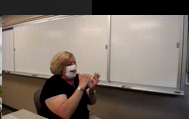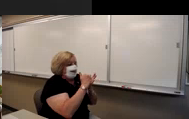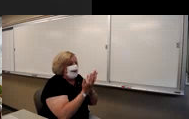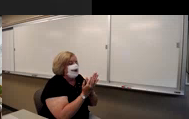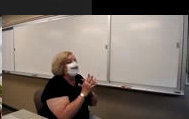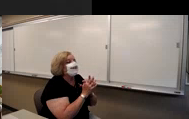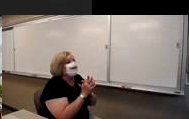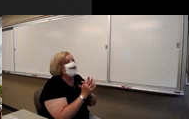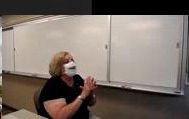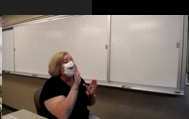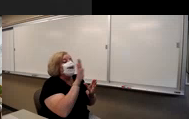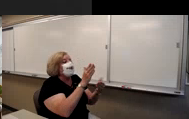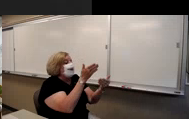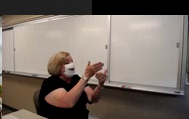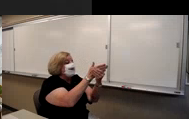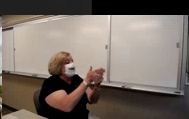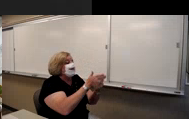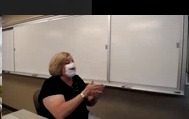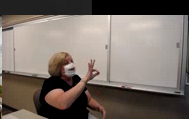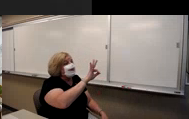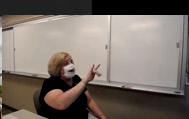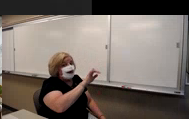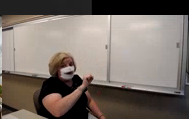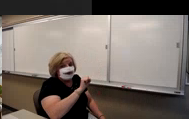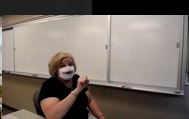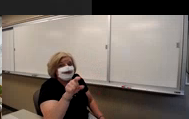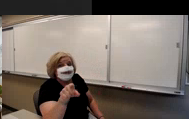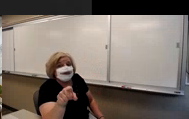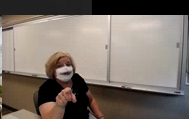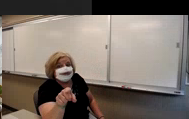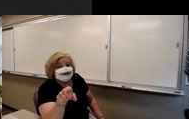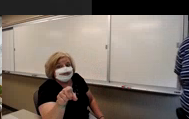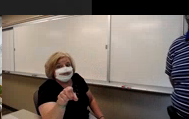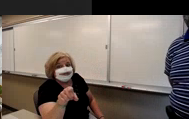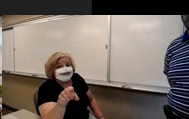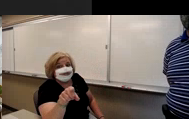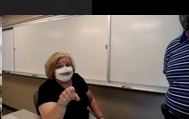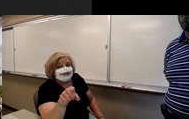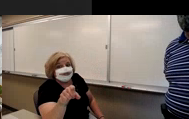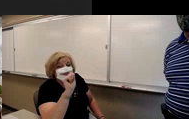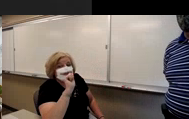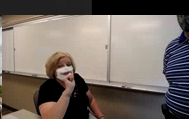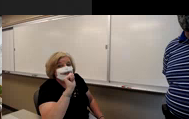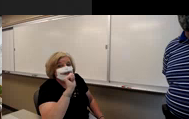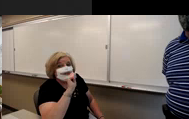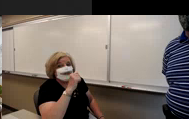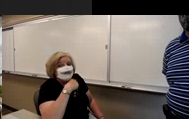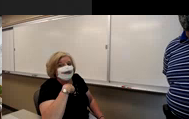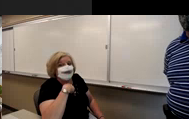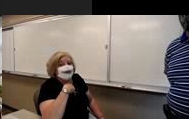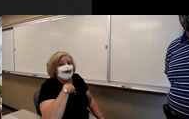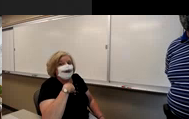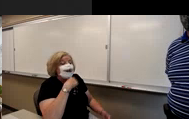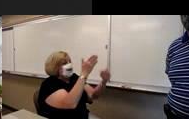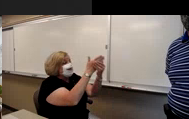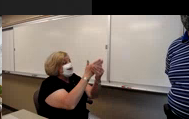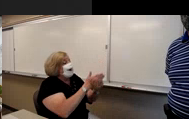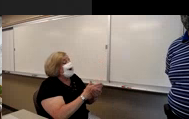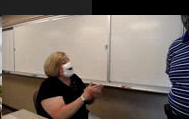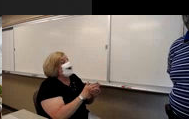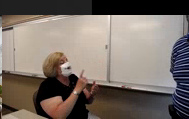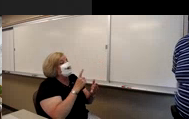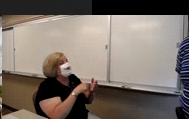Your files, and this is how, and I should have gotten rid of that part. The files is what you